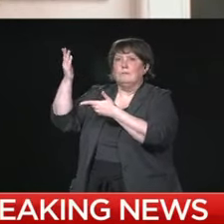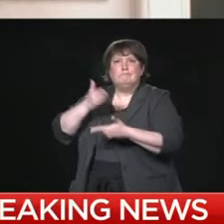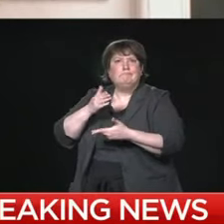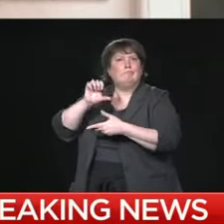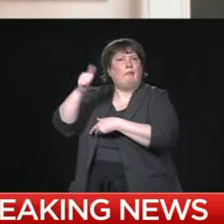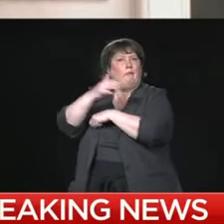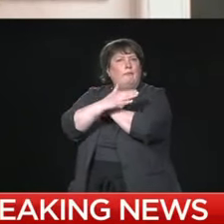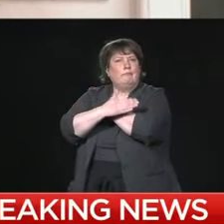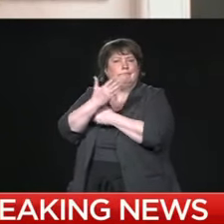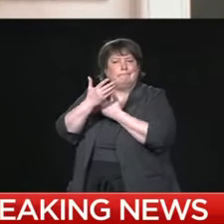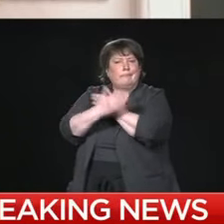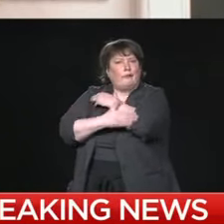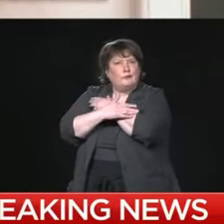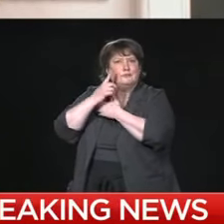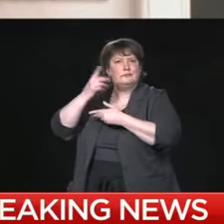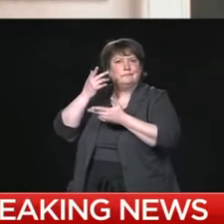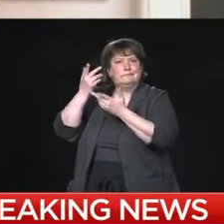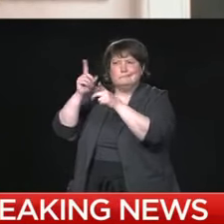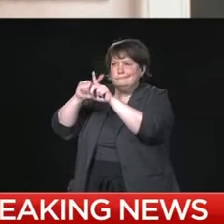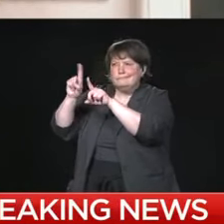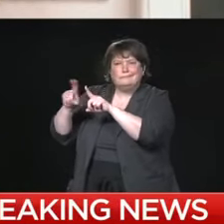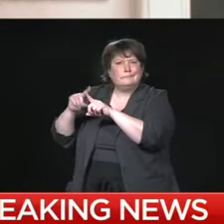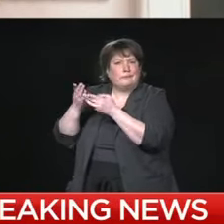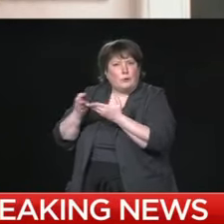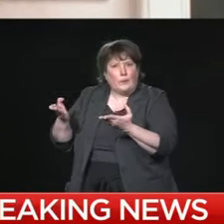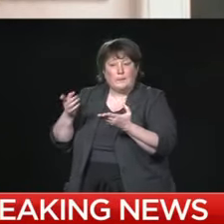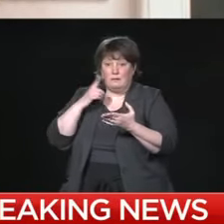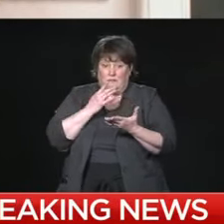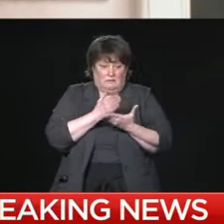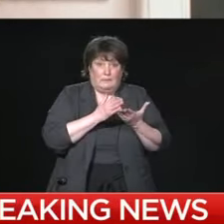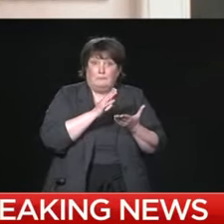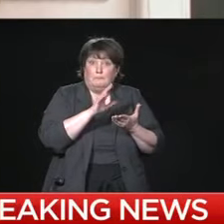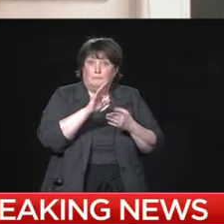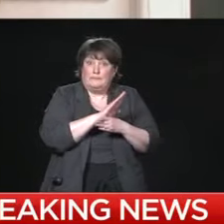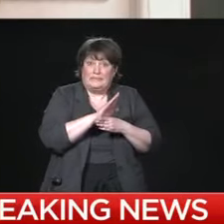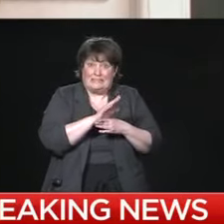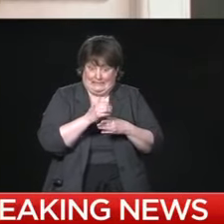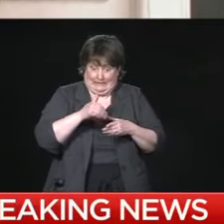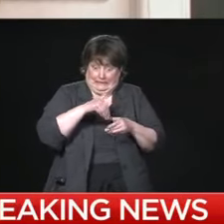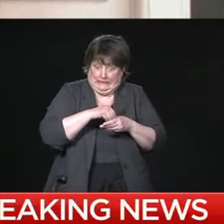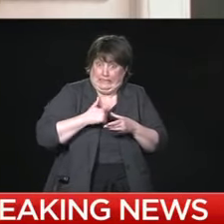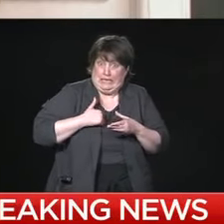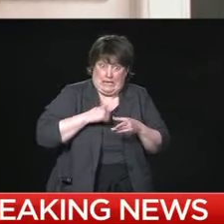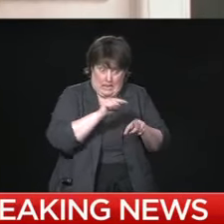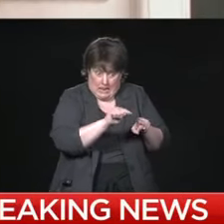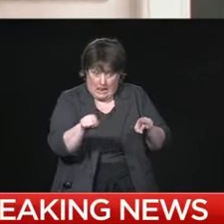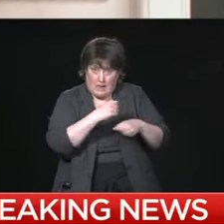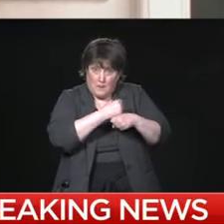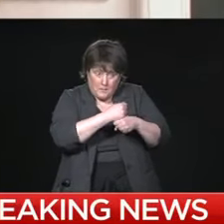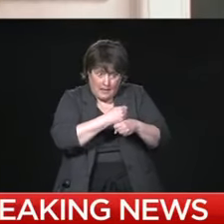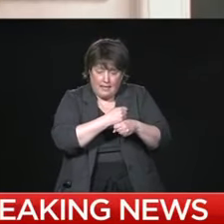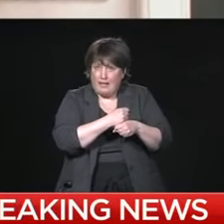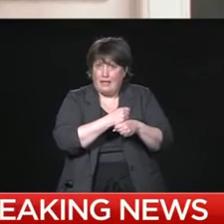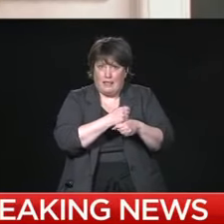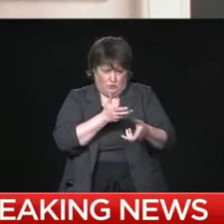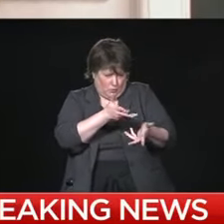are working with companies, Canadian companies, to produce more equipment, and